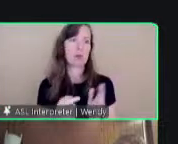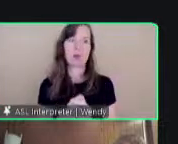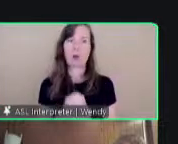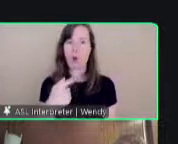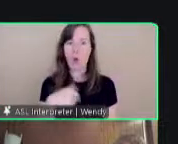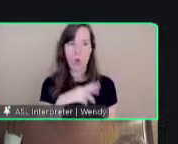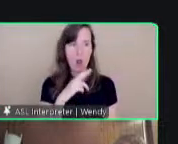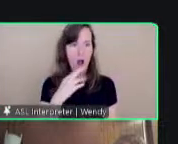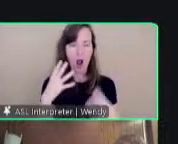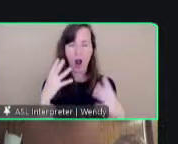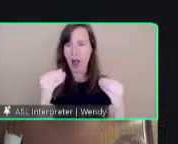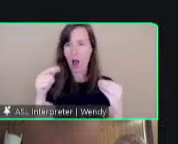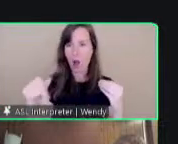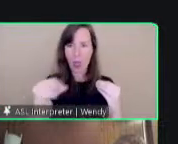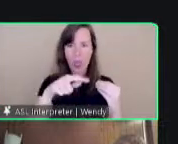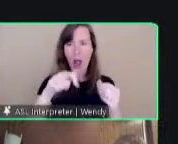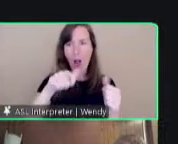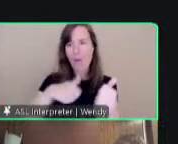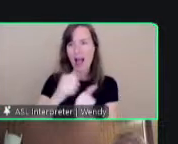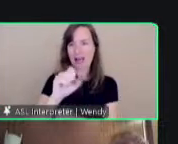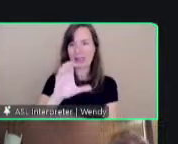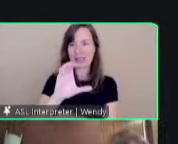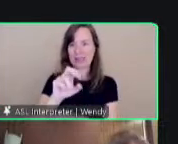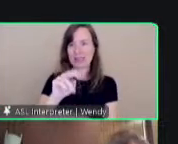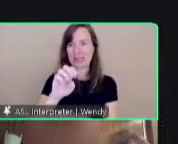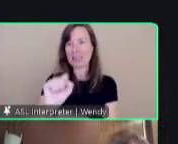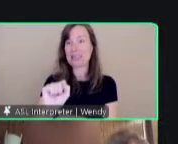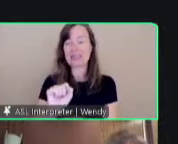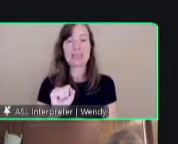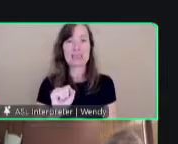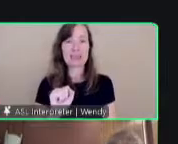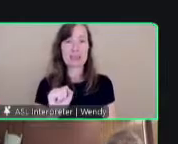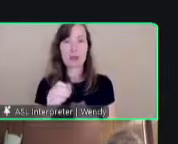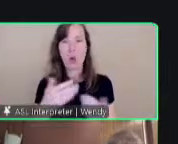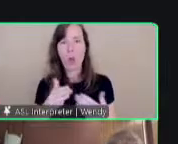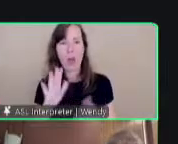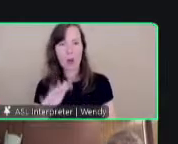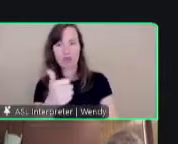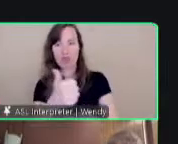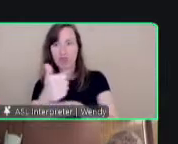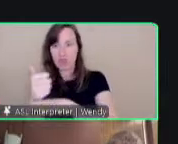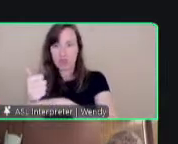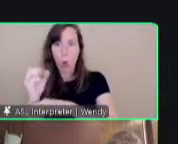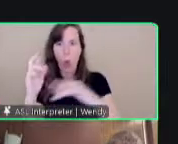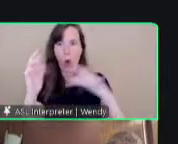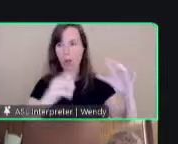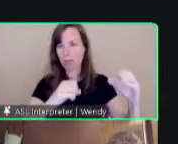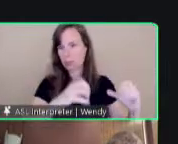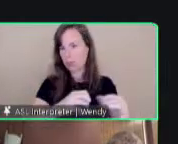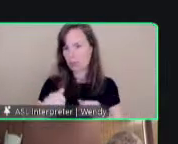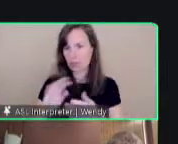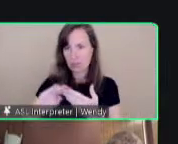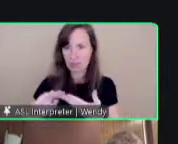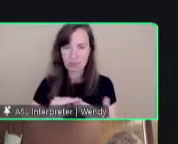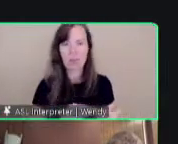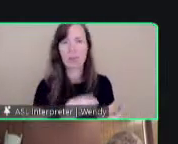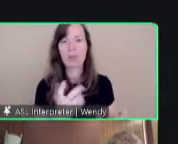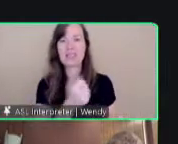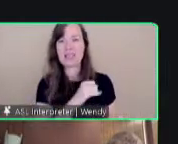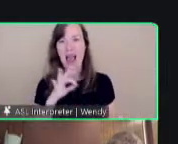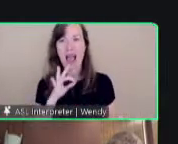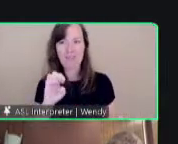there, sometimes behind the scenes, but whether it's setting up, tearing down, or actually, staffing the event